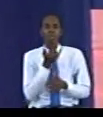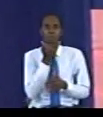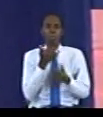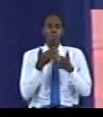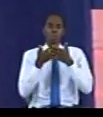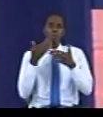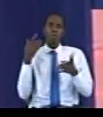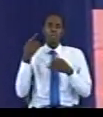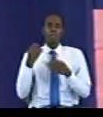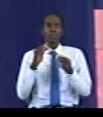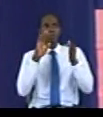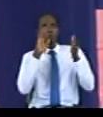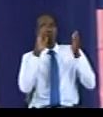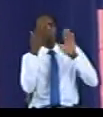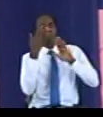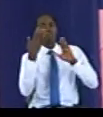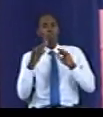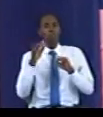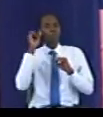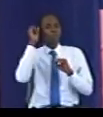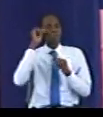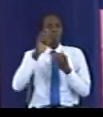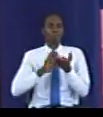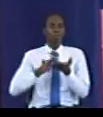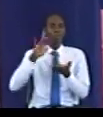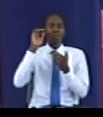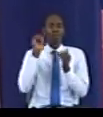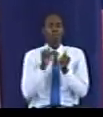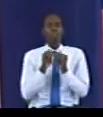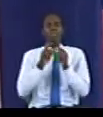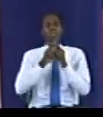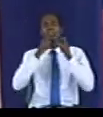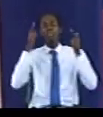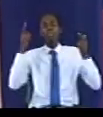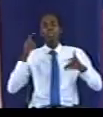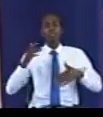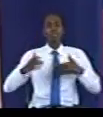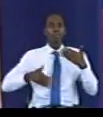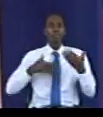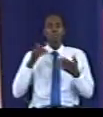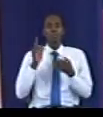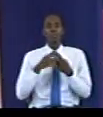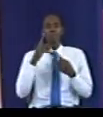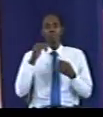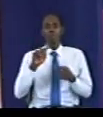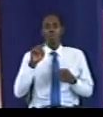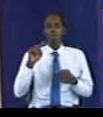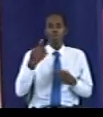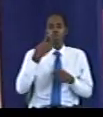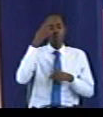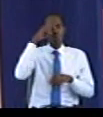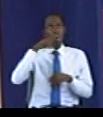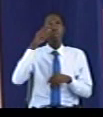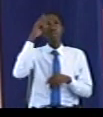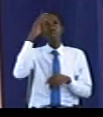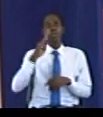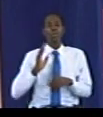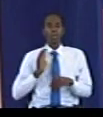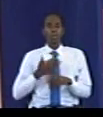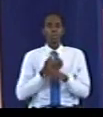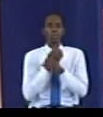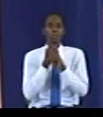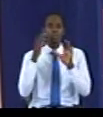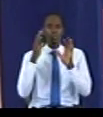the presence of his glory with exceeding joy, to the only wise God, our Savior,